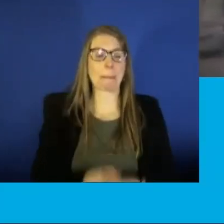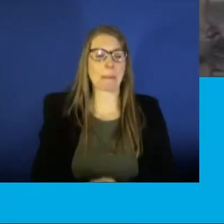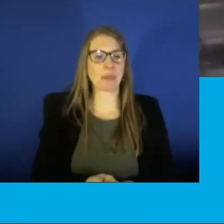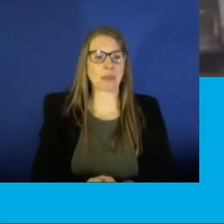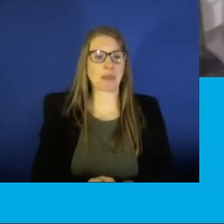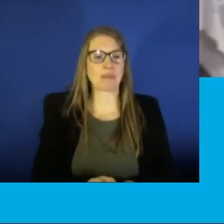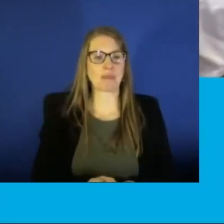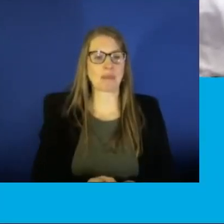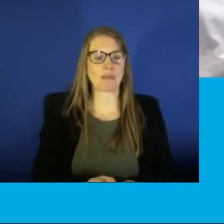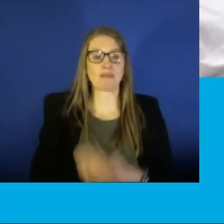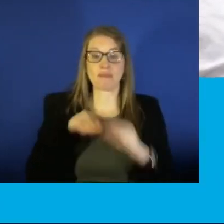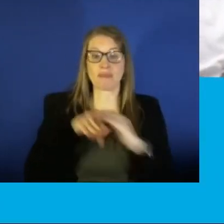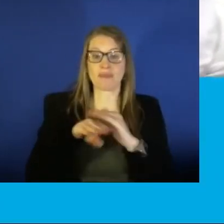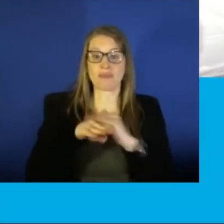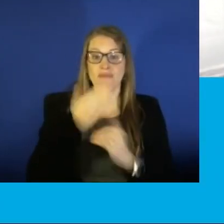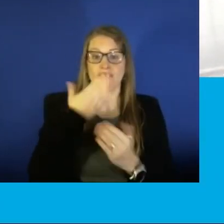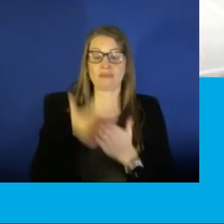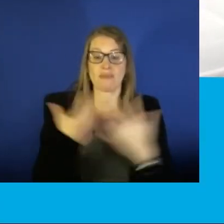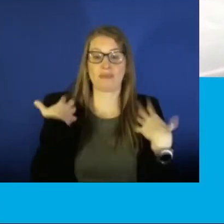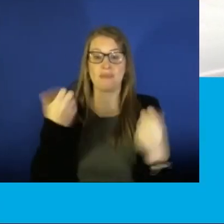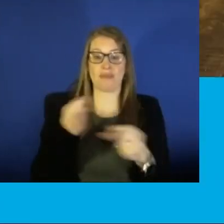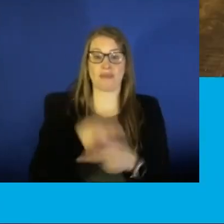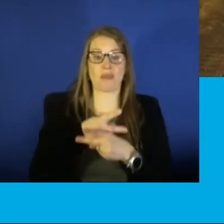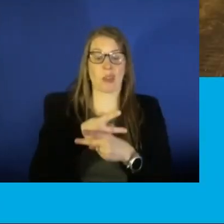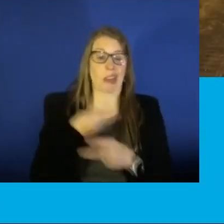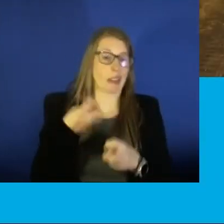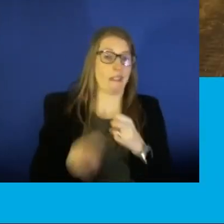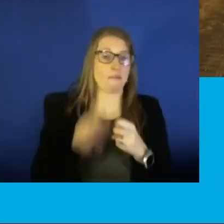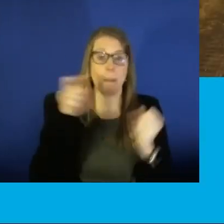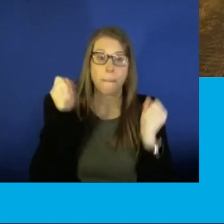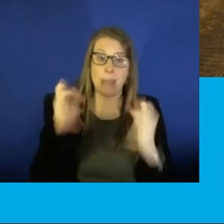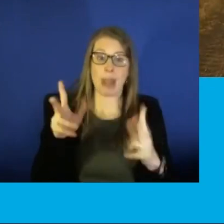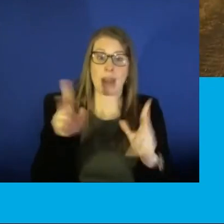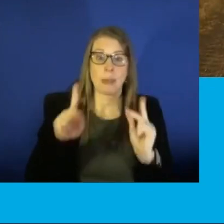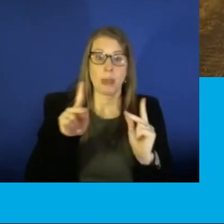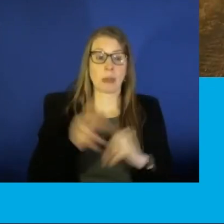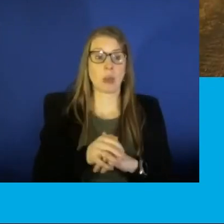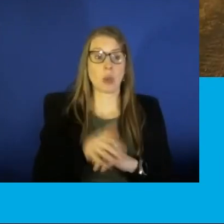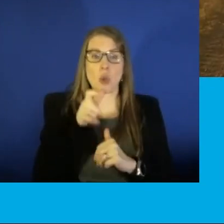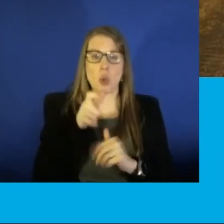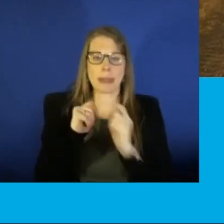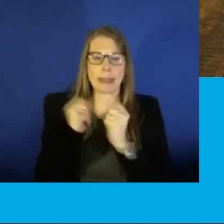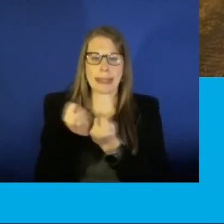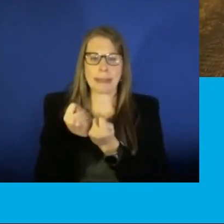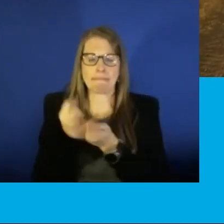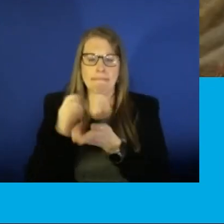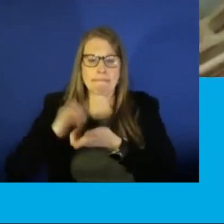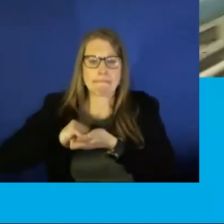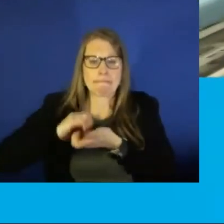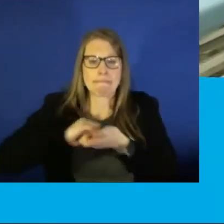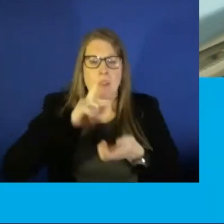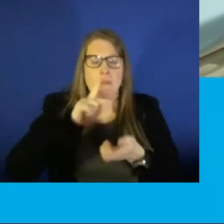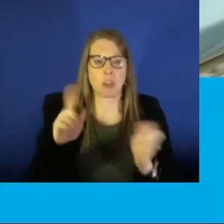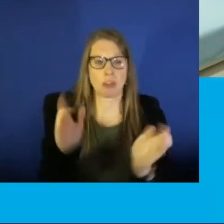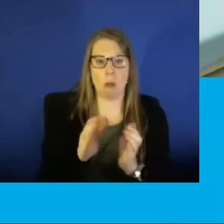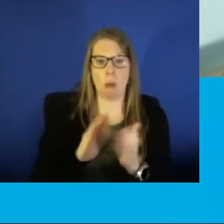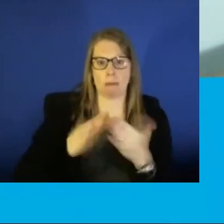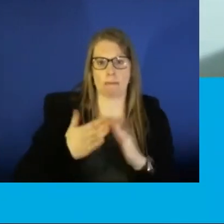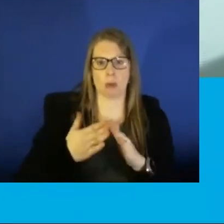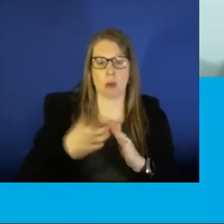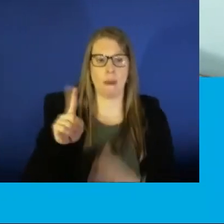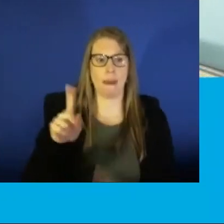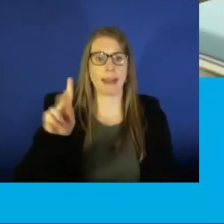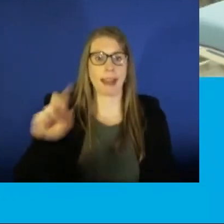Access to good health care is getting tougher for many. WHO is teaming up to clear a path for smaller communities in Kansas. Join me